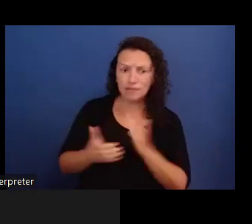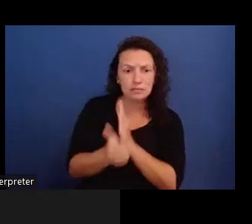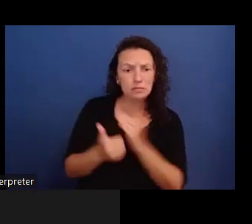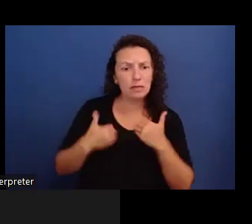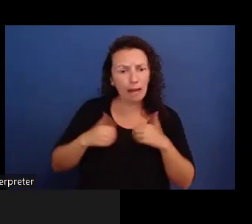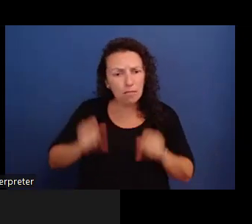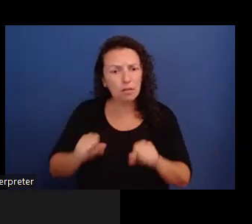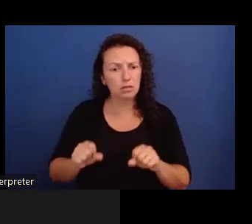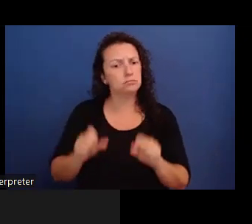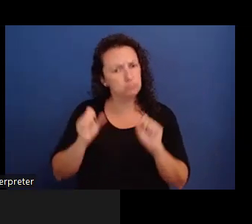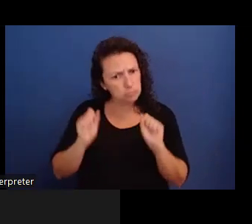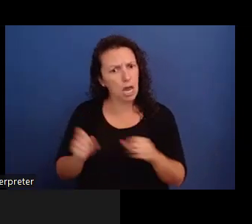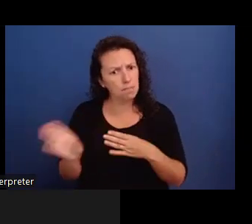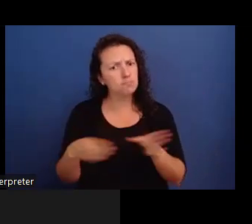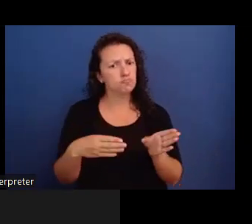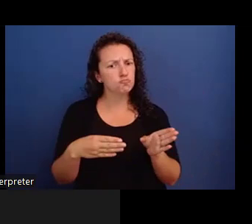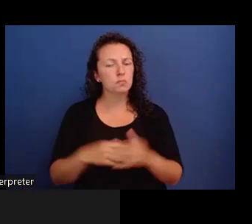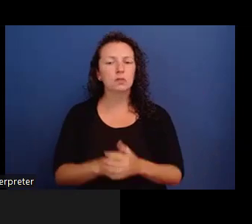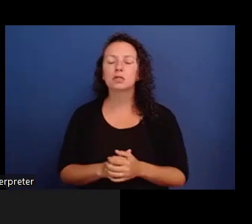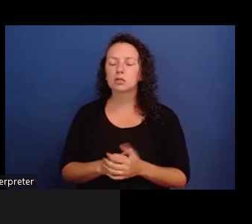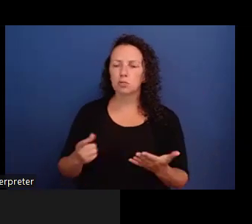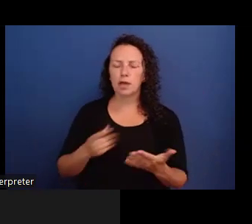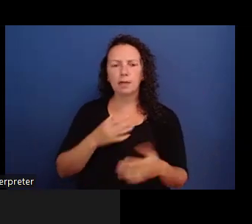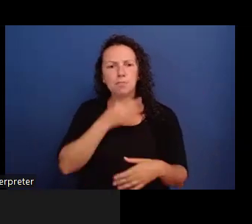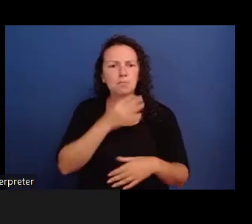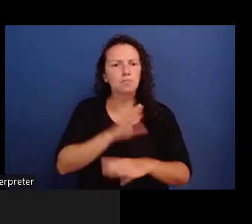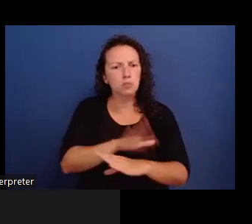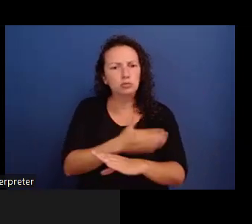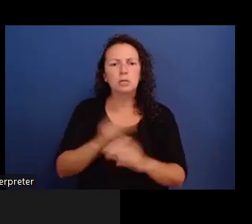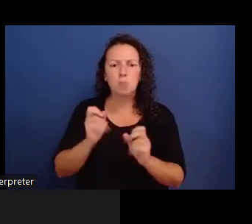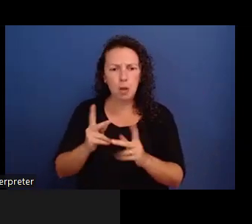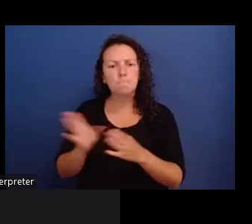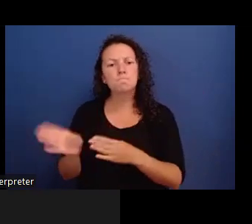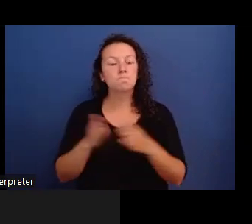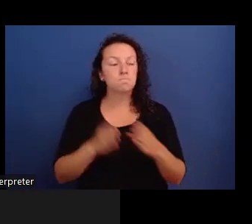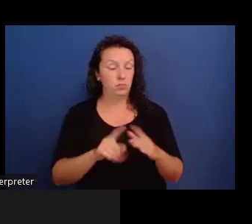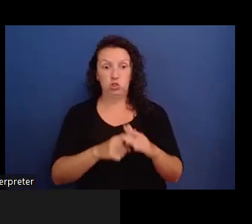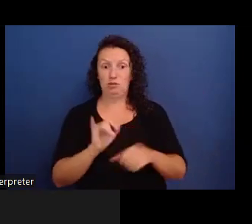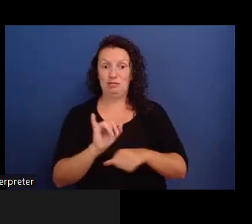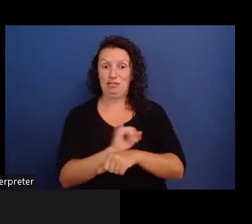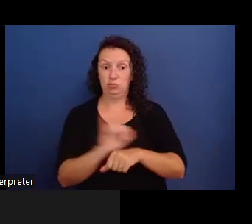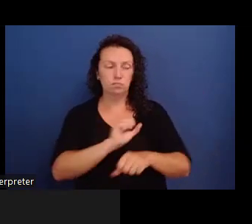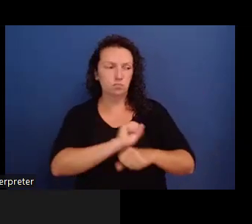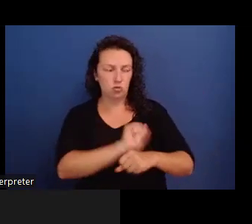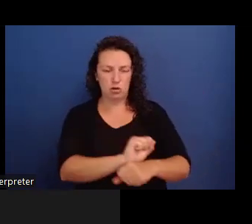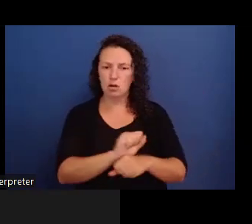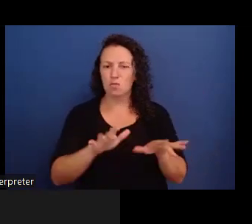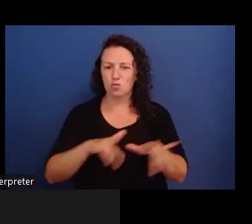brought us onto a path that led to an internship at a recording studio and led